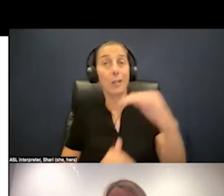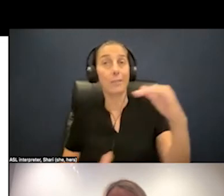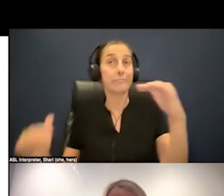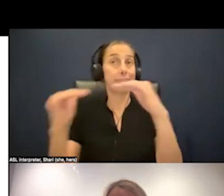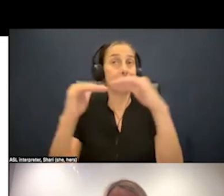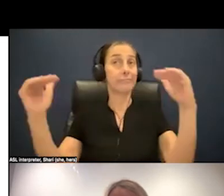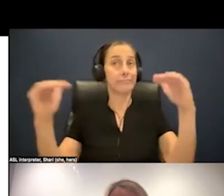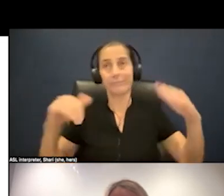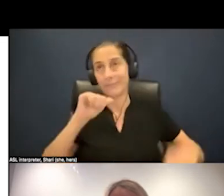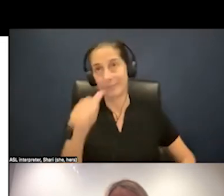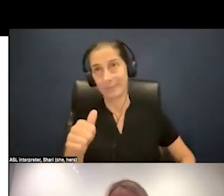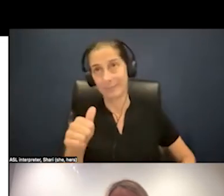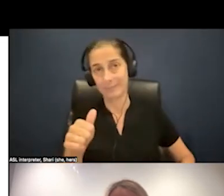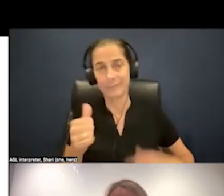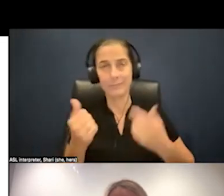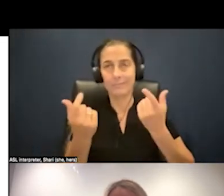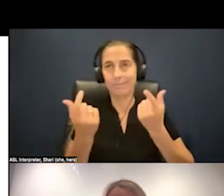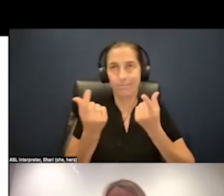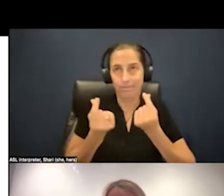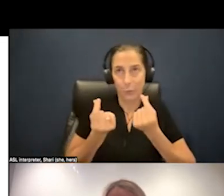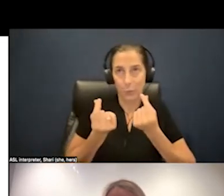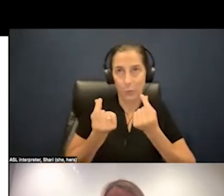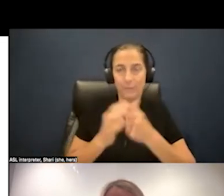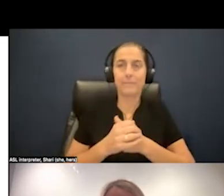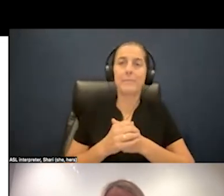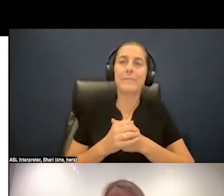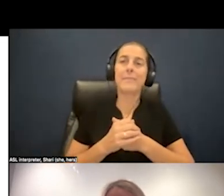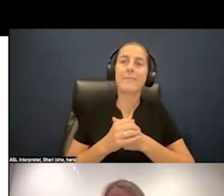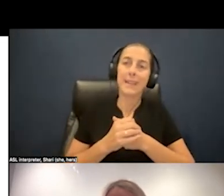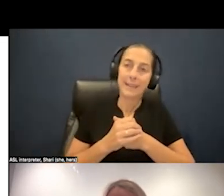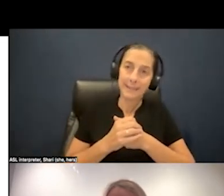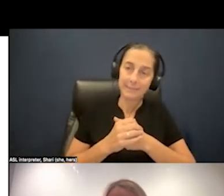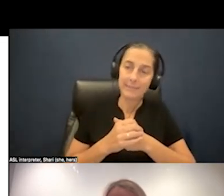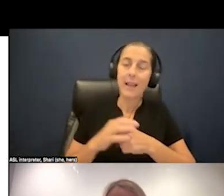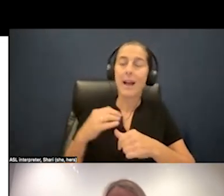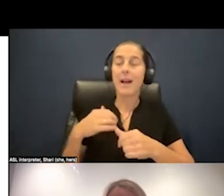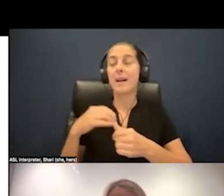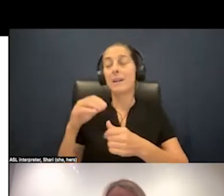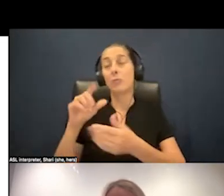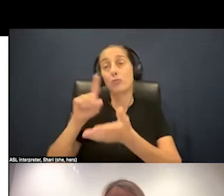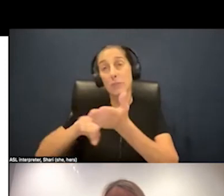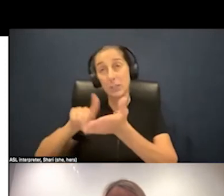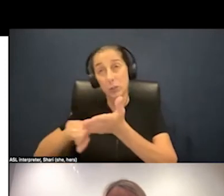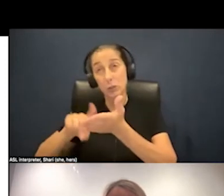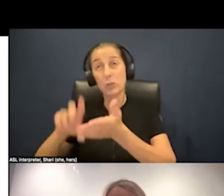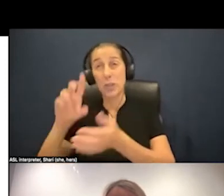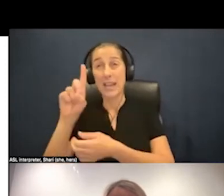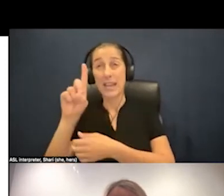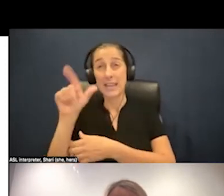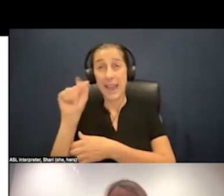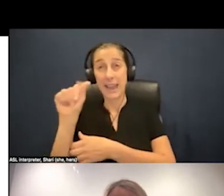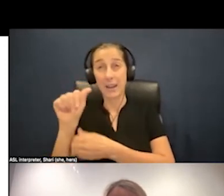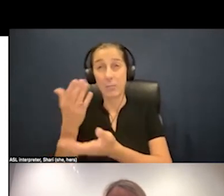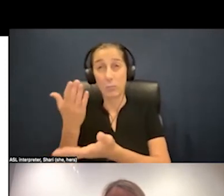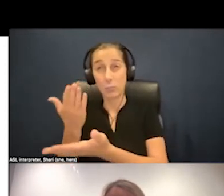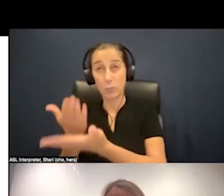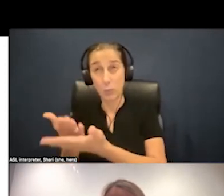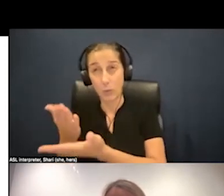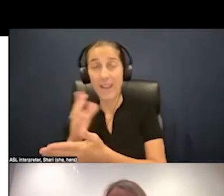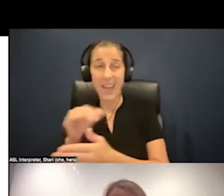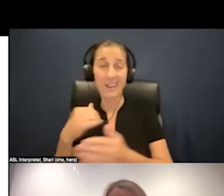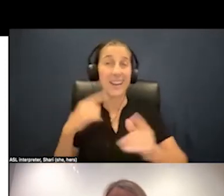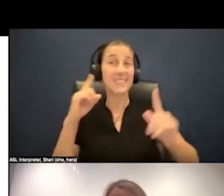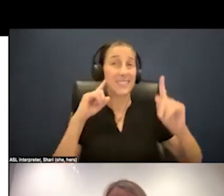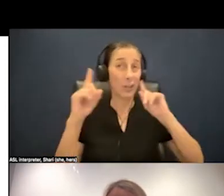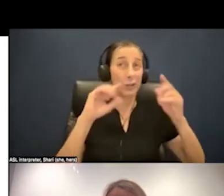One of the things that I hear most frequently, and I know that comes out in our data as well, is a lot of